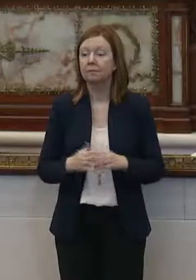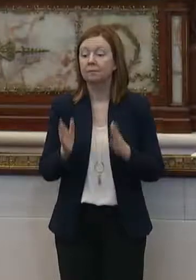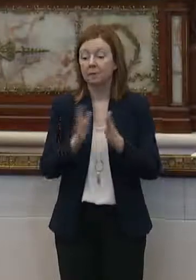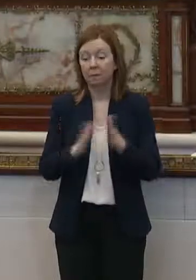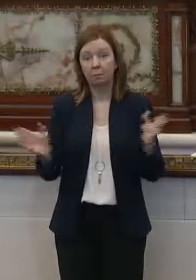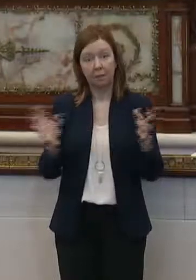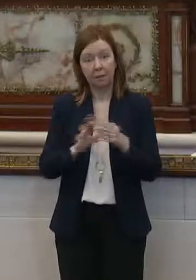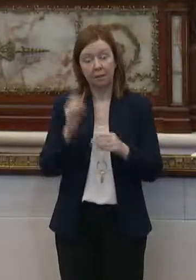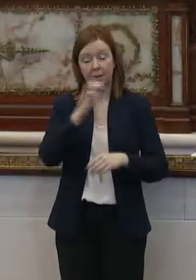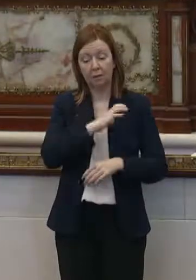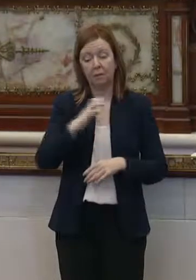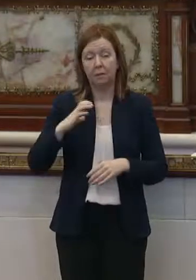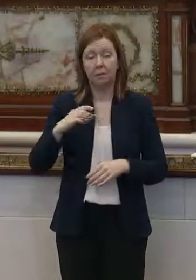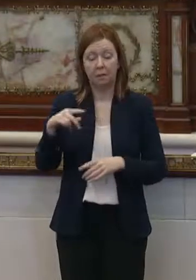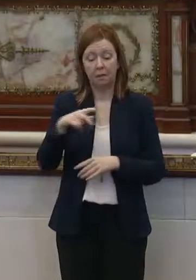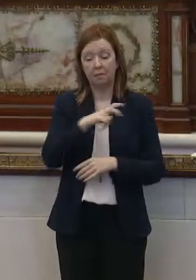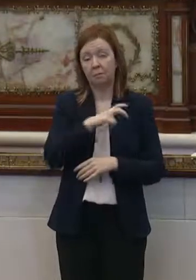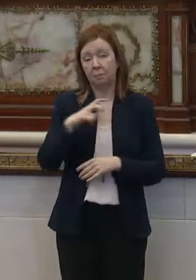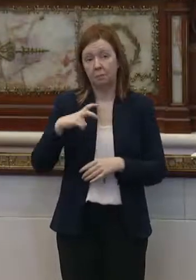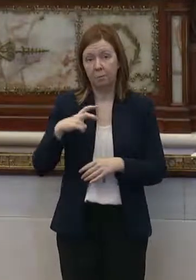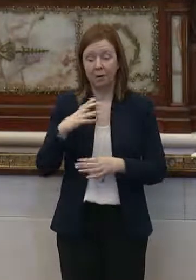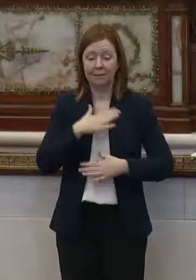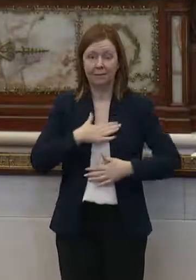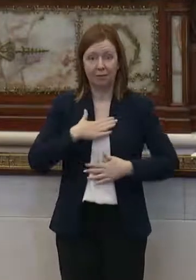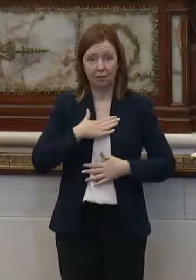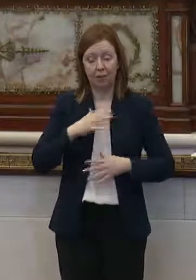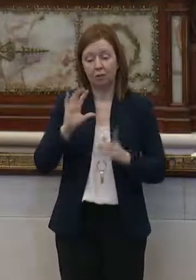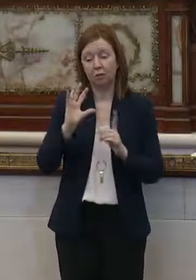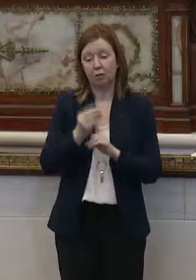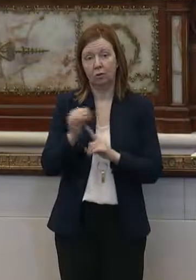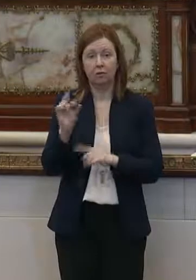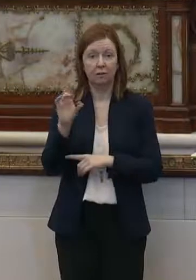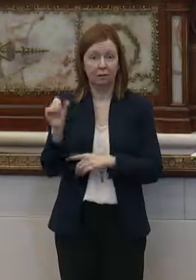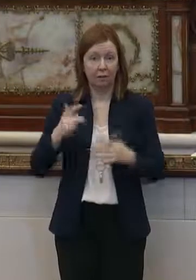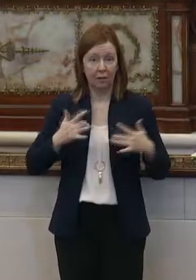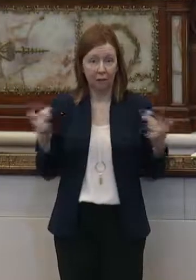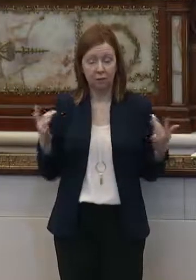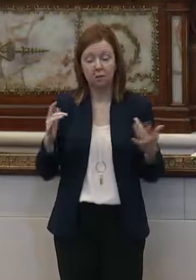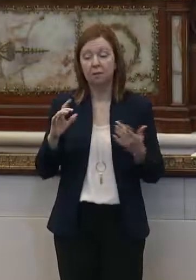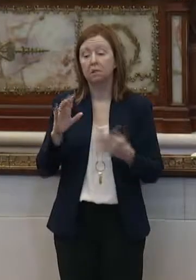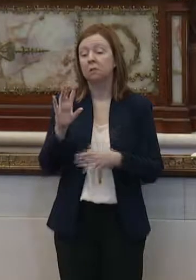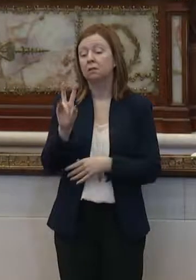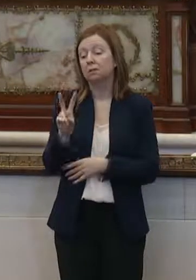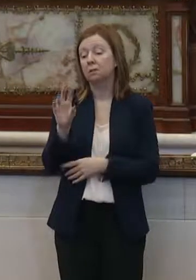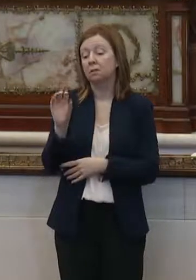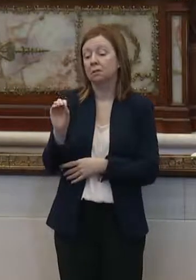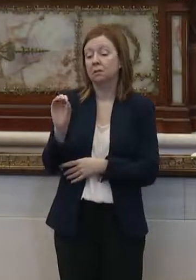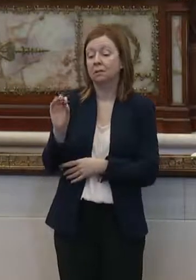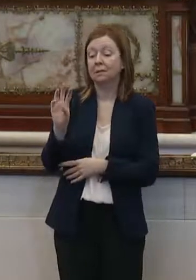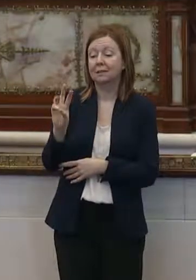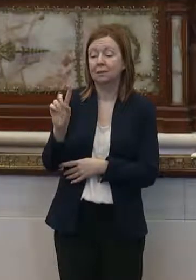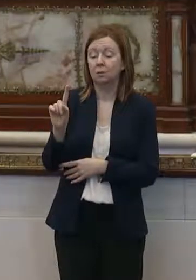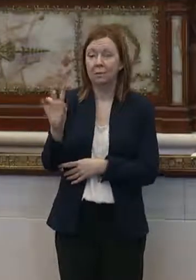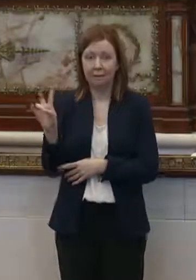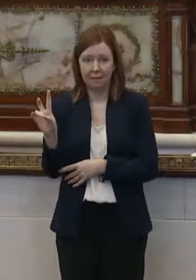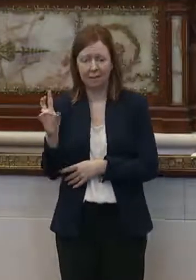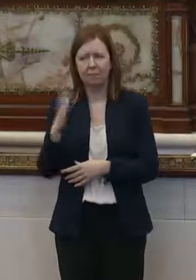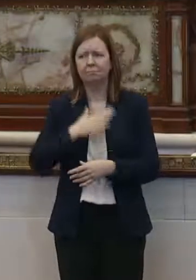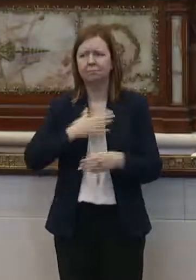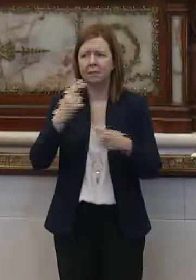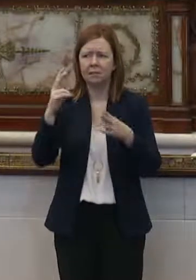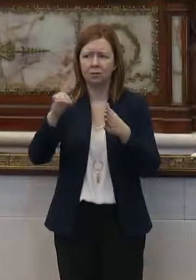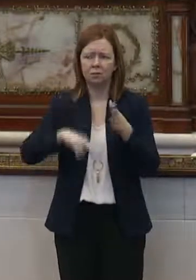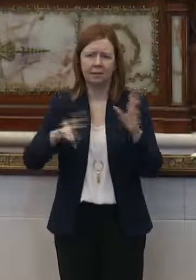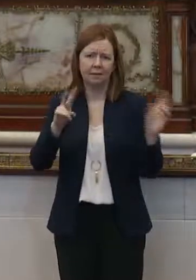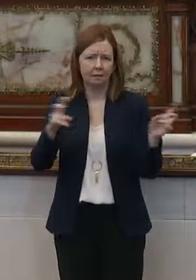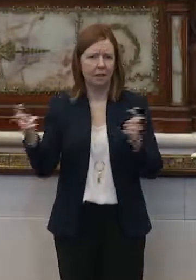of the Committee on Parks, Recreation, and Cultural Affairs regarding bill number 200617. Madam Clerk, will you please read